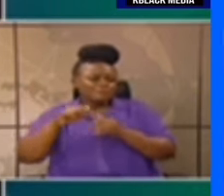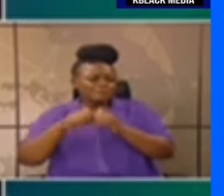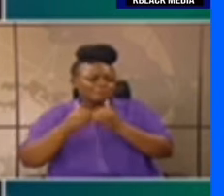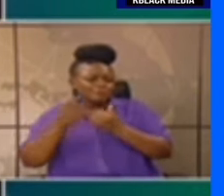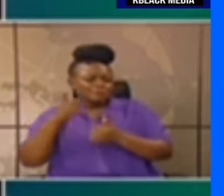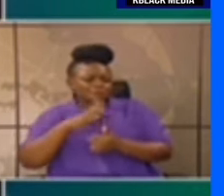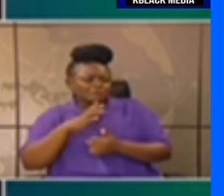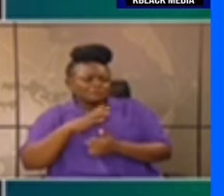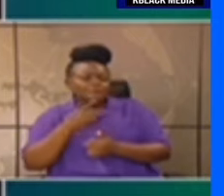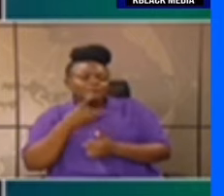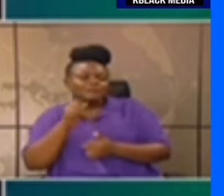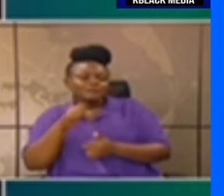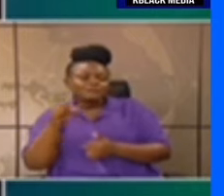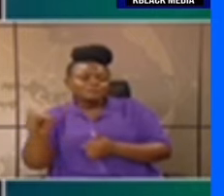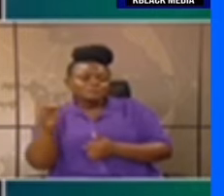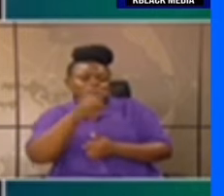on our call Wale Wale